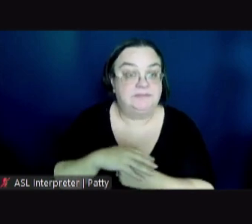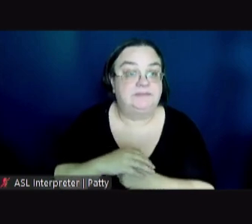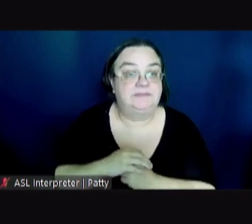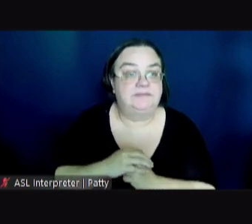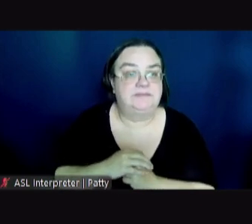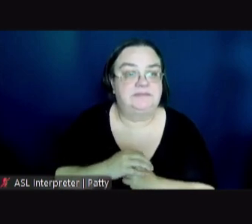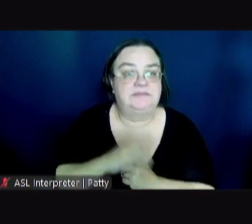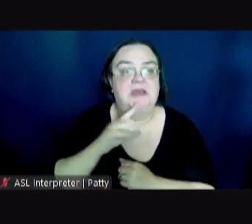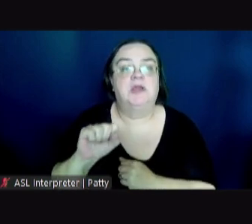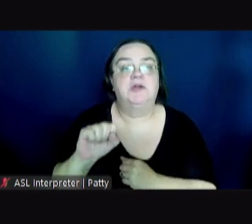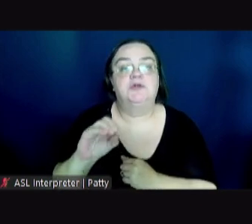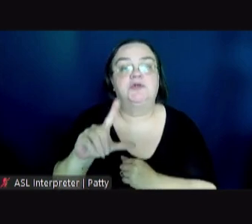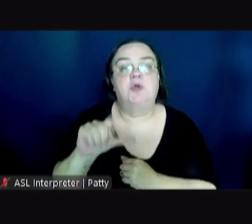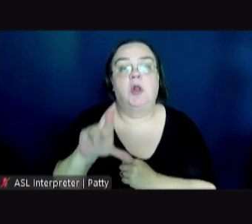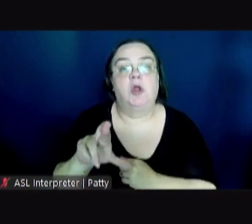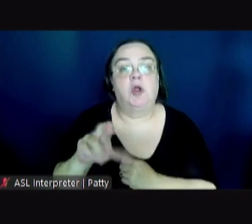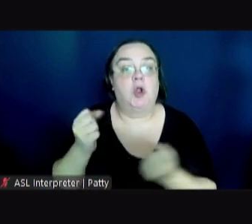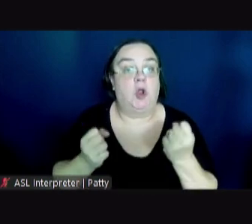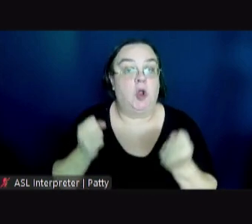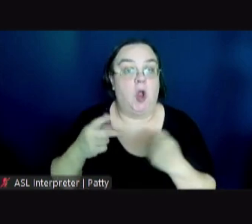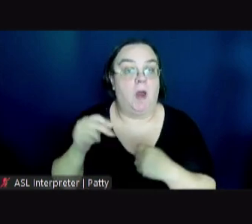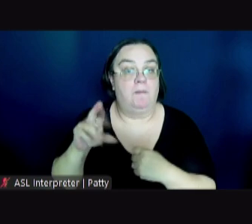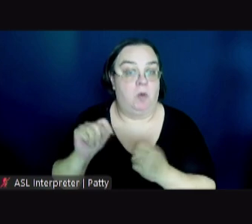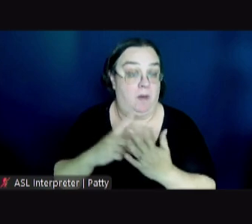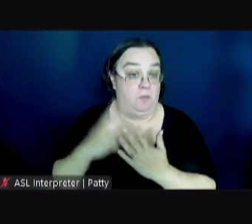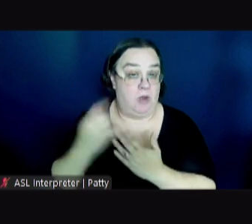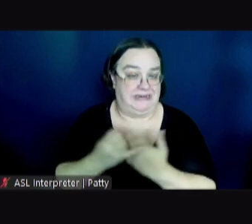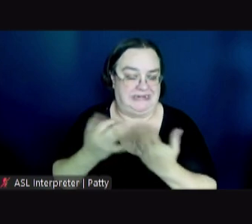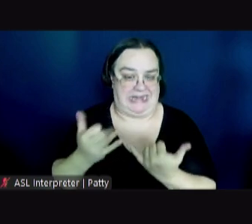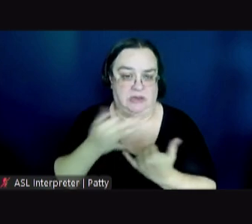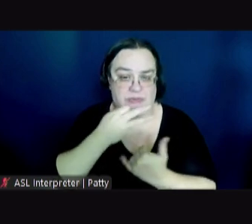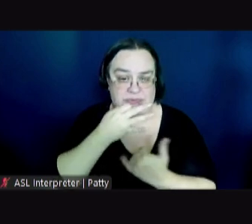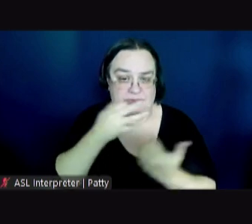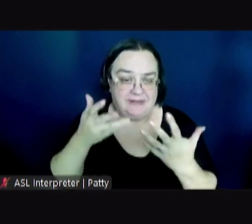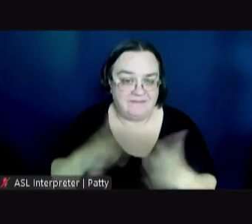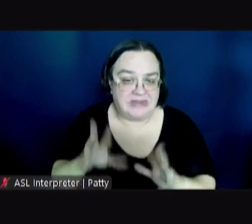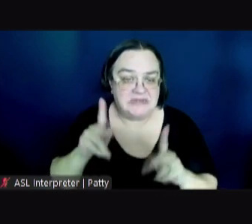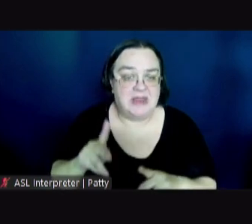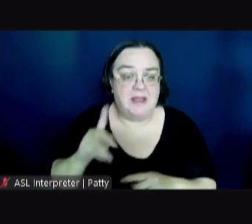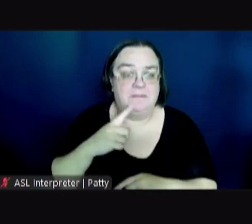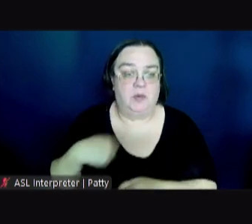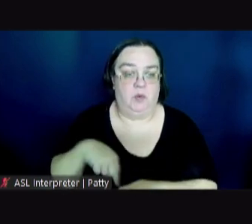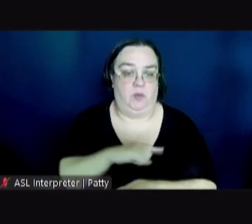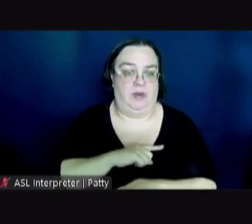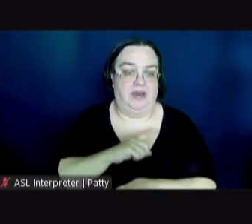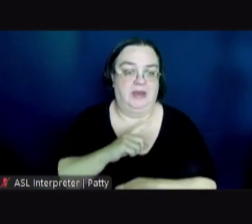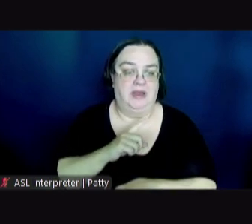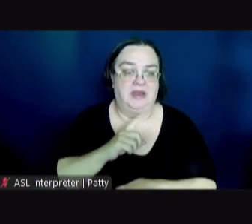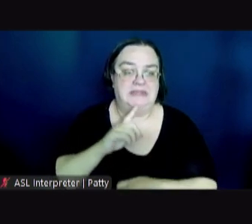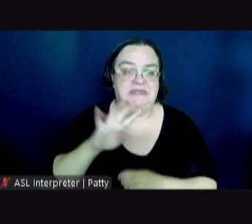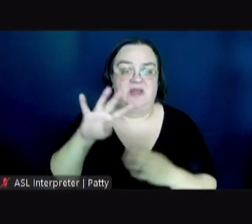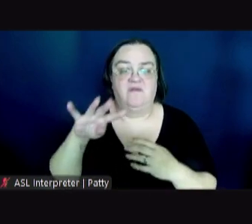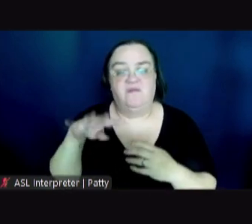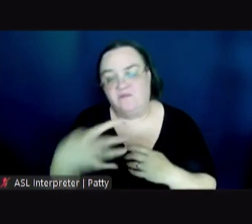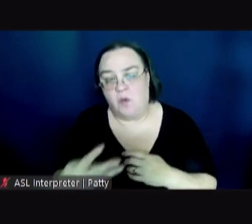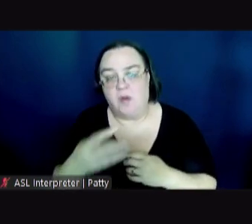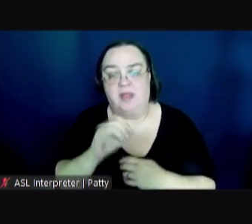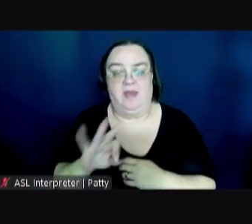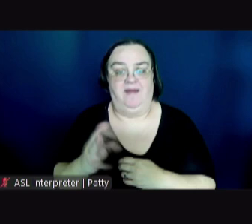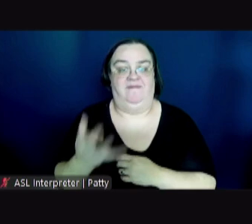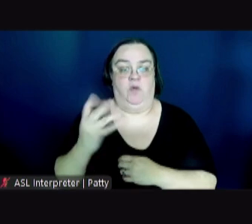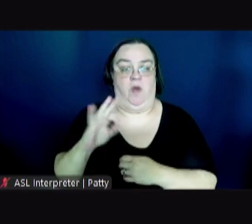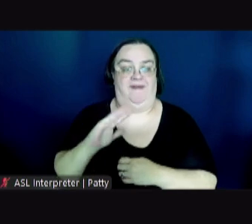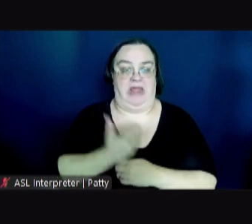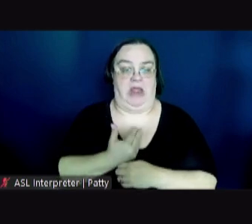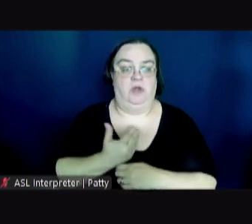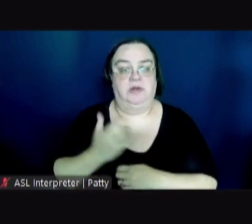project that we are finishing up. This is the fourth of 4 of our solar carport projects. So pleased to see that